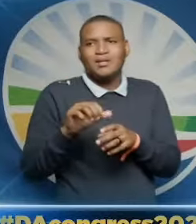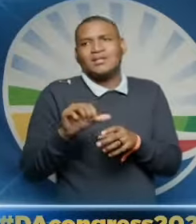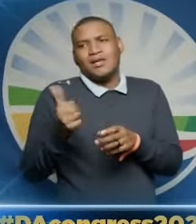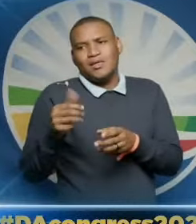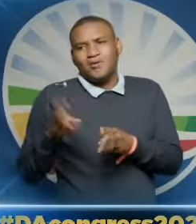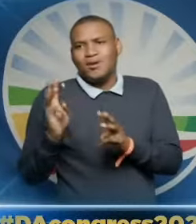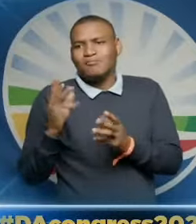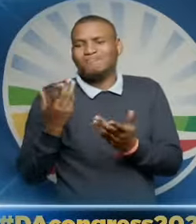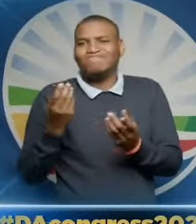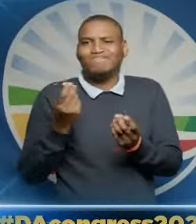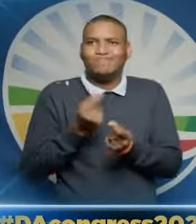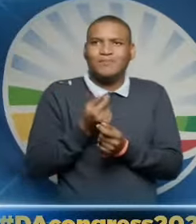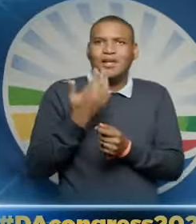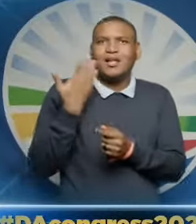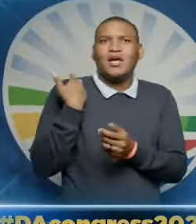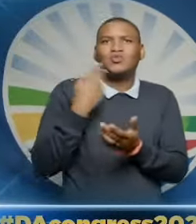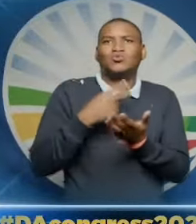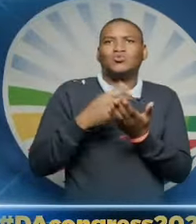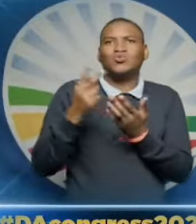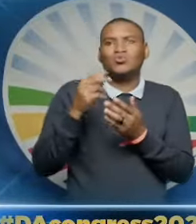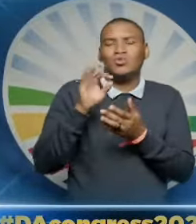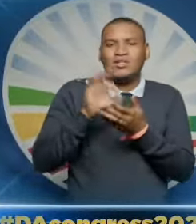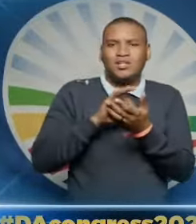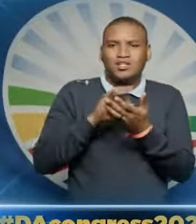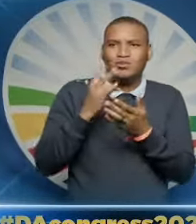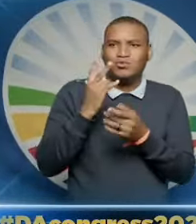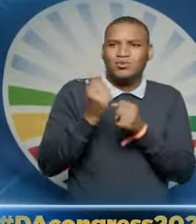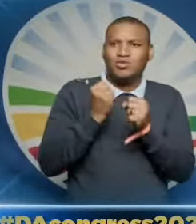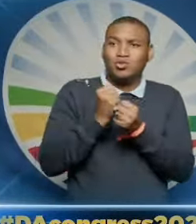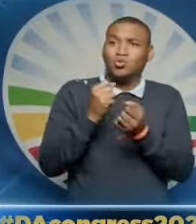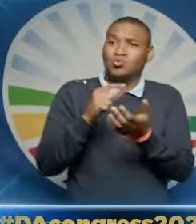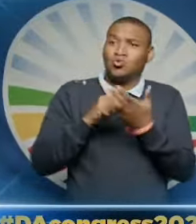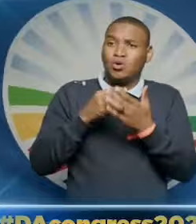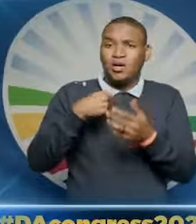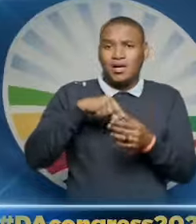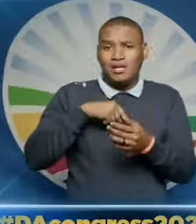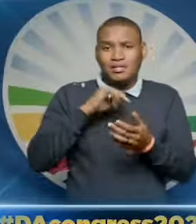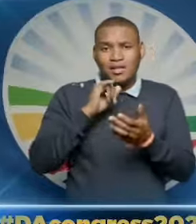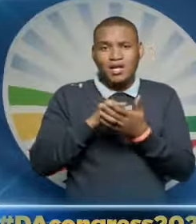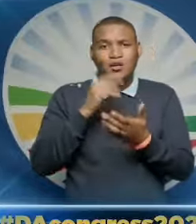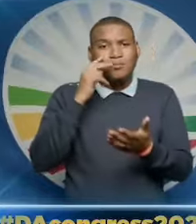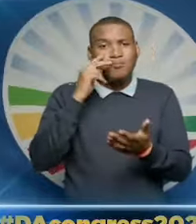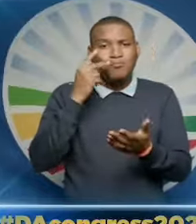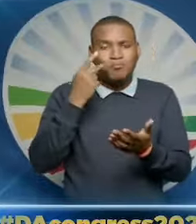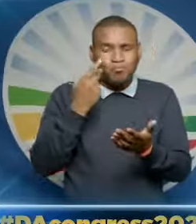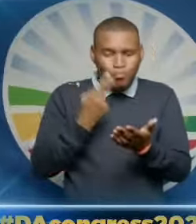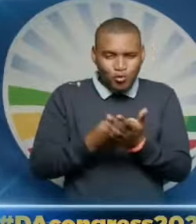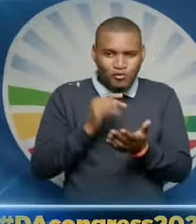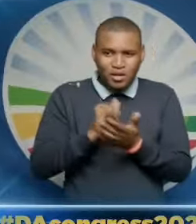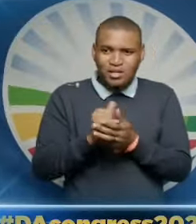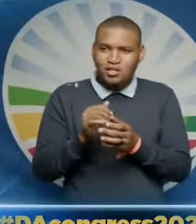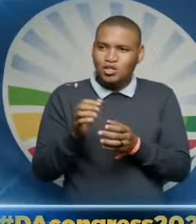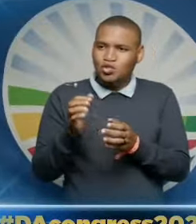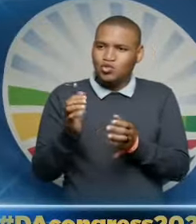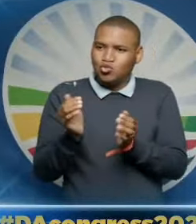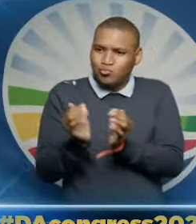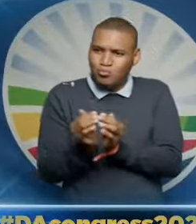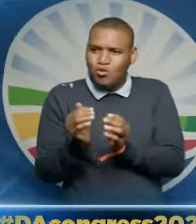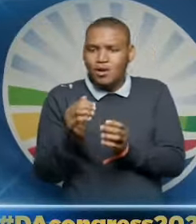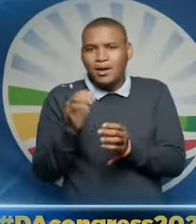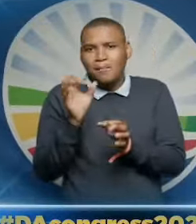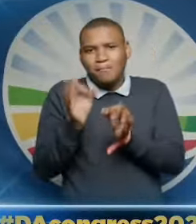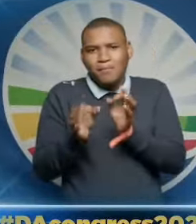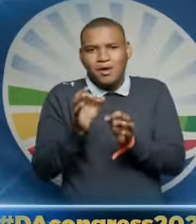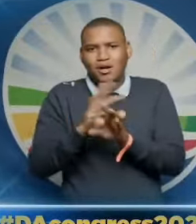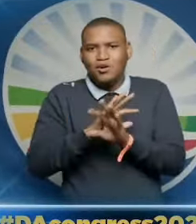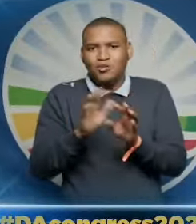Unfortunately, the last two elections and the last few years have actually showed us and proved to us that smaller parties aren't